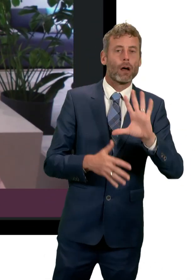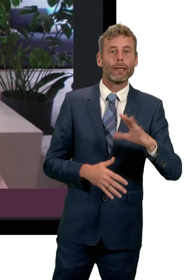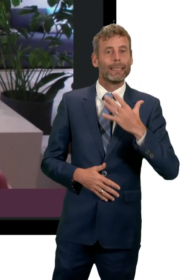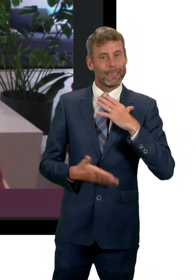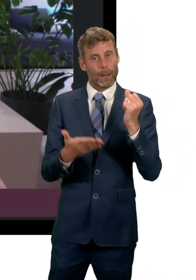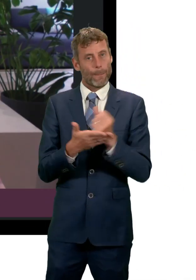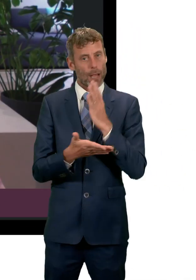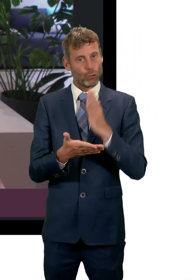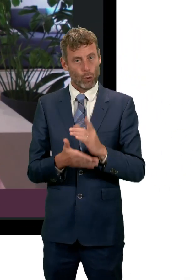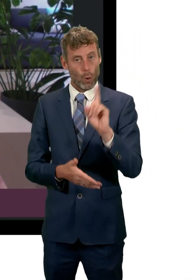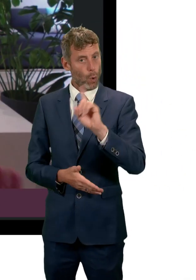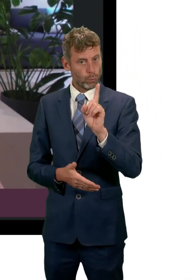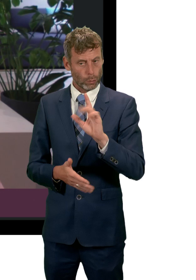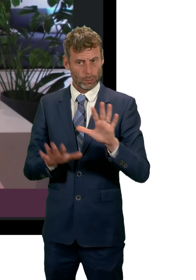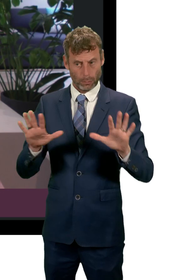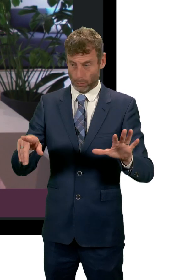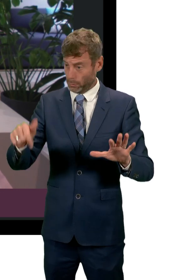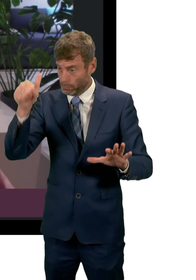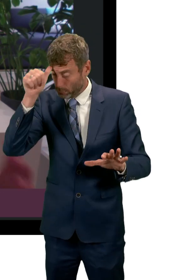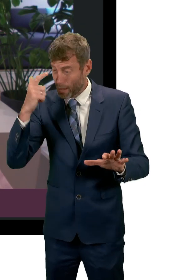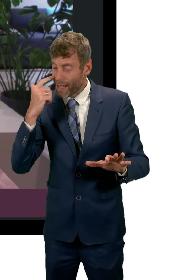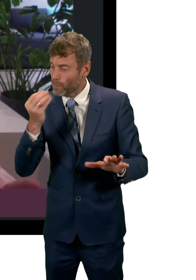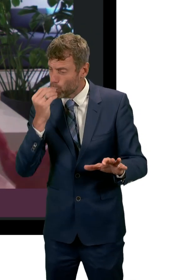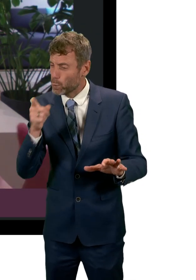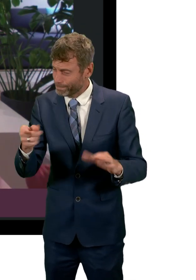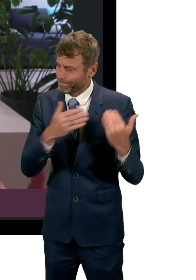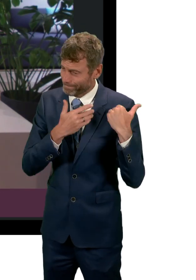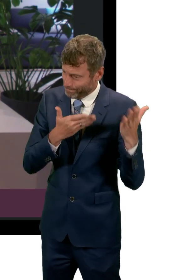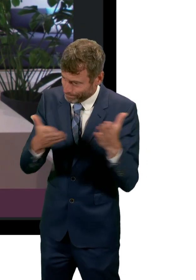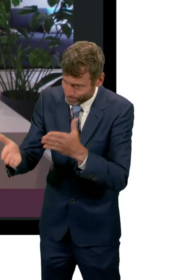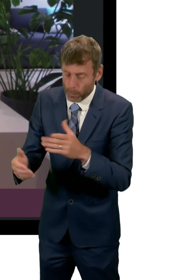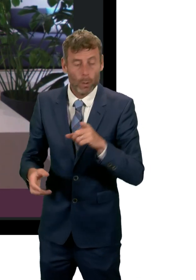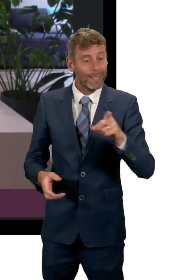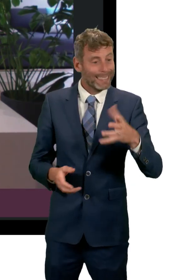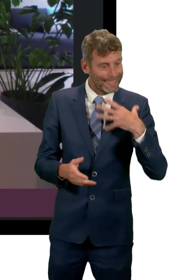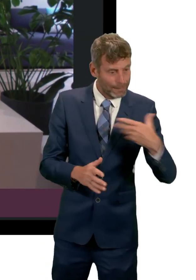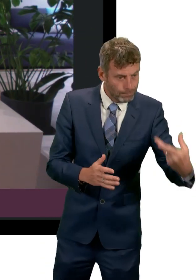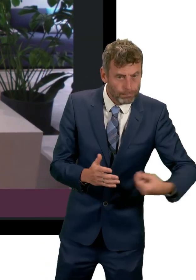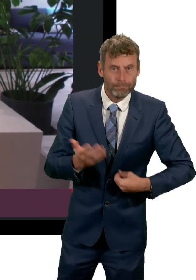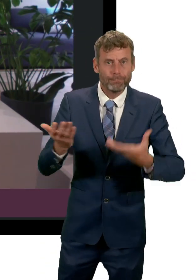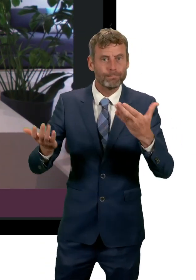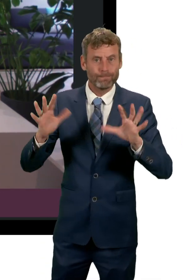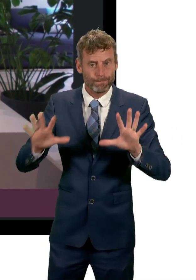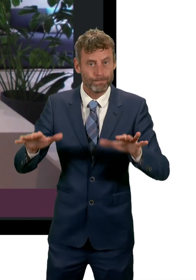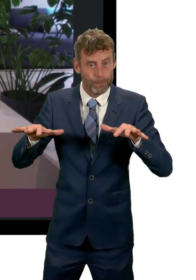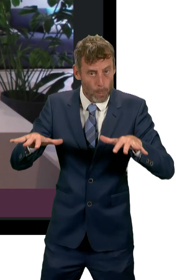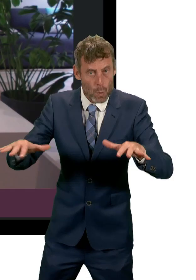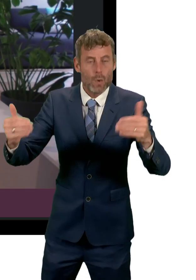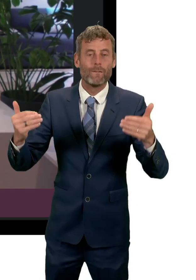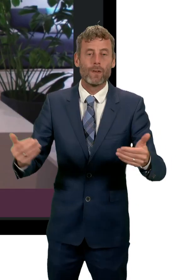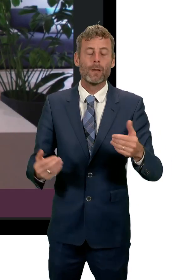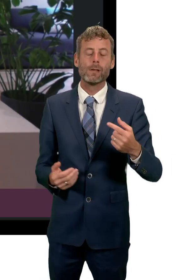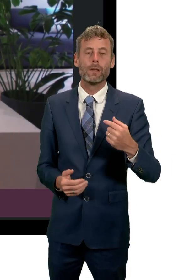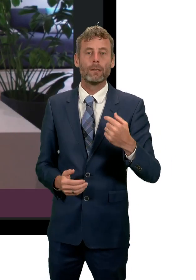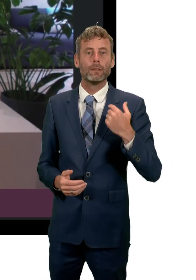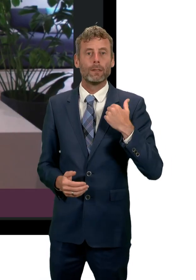equity, sustainability, access. And I'm not talking just about individuals in Scotland or England or the UK,